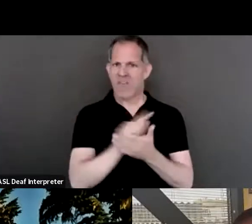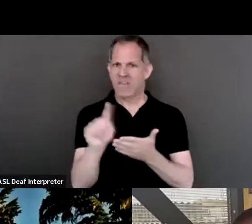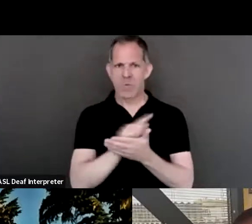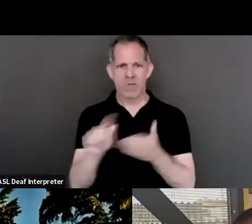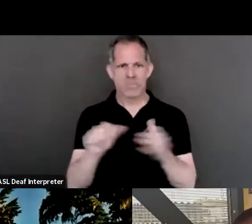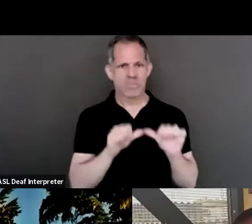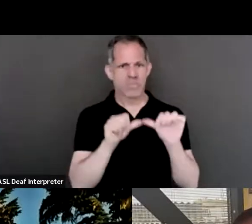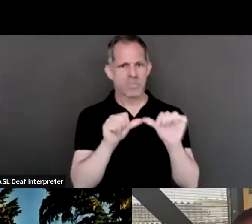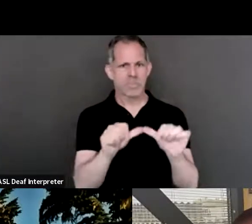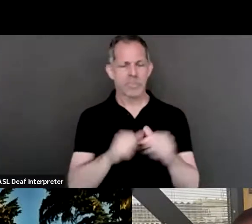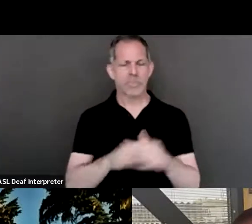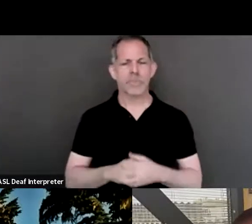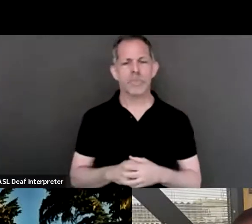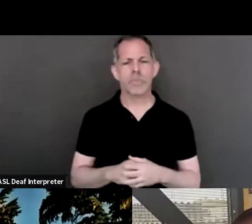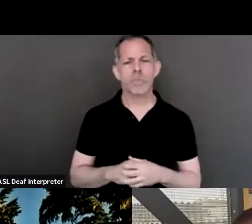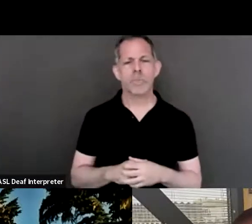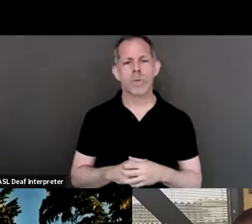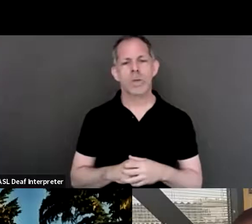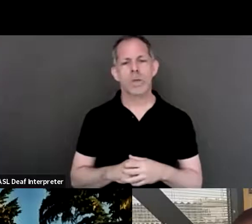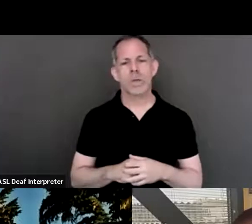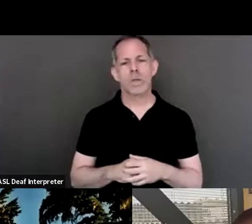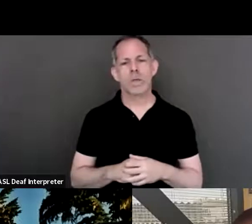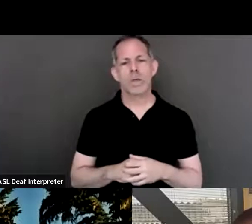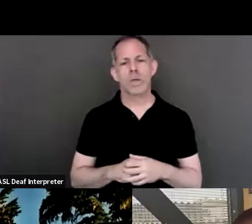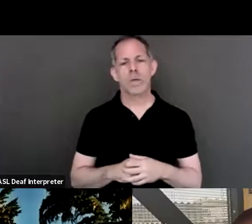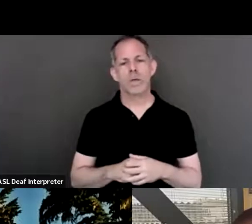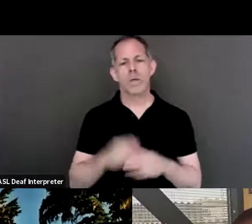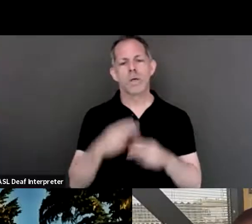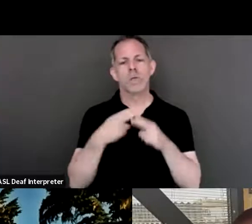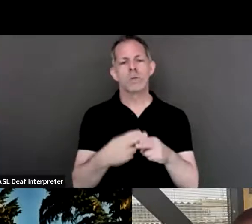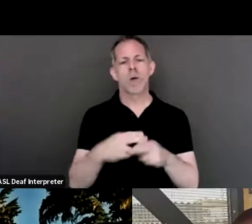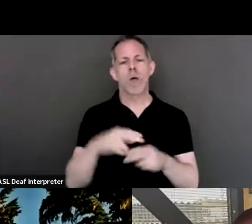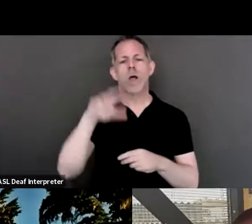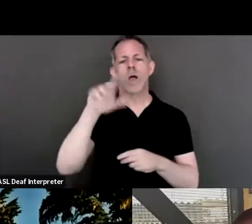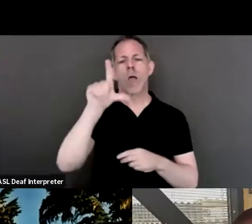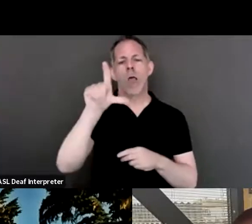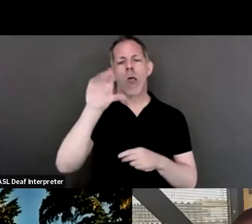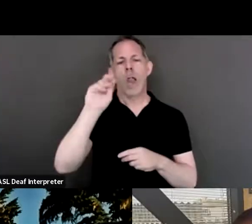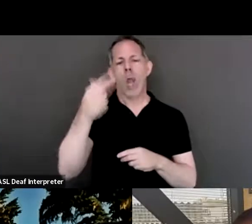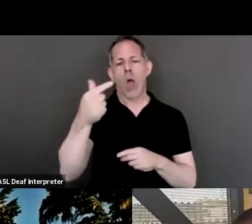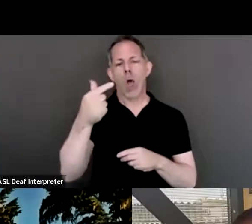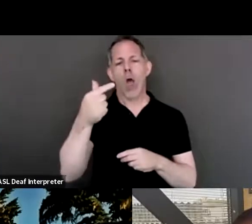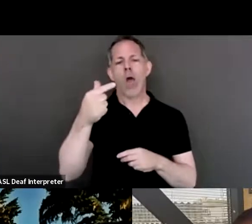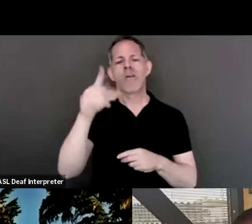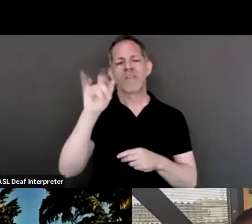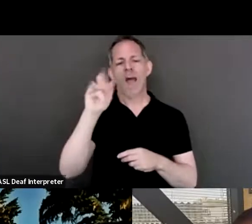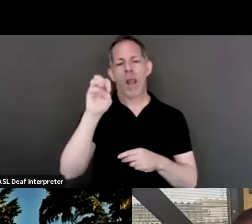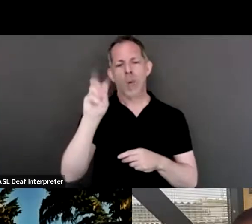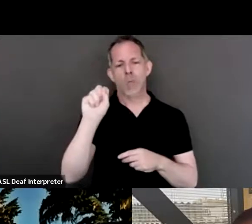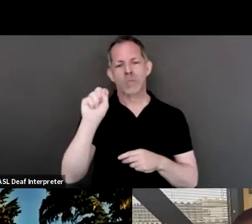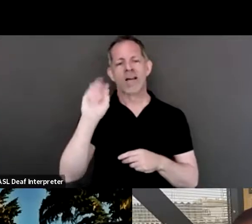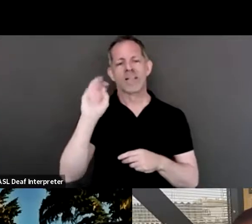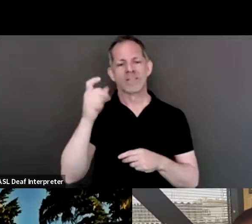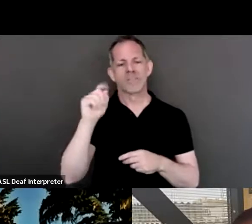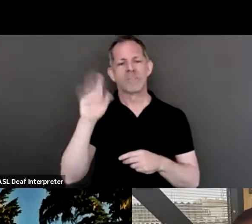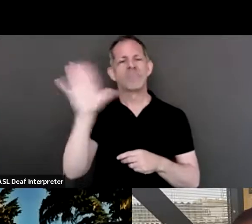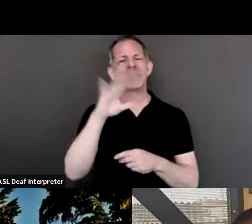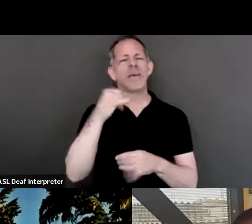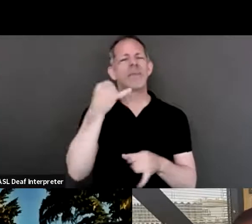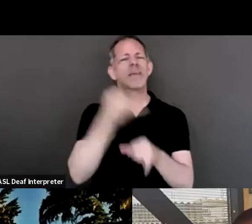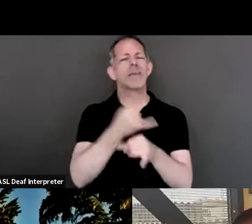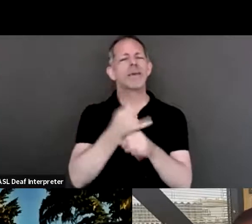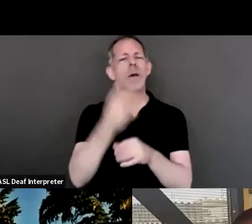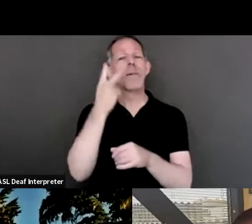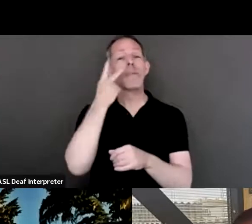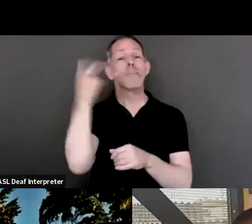it's called the Longfellow Annex, in that same campus there where Memorial Stadium and Funko Field are. There's still a